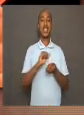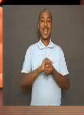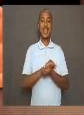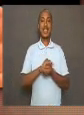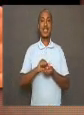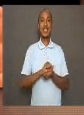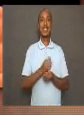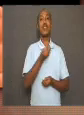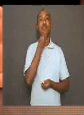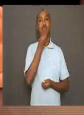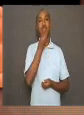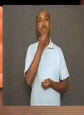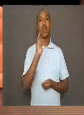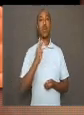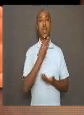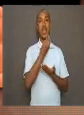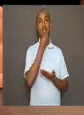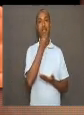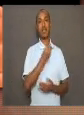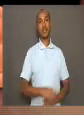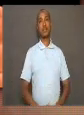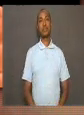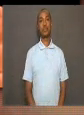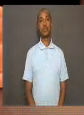digest the food we eat.